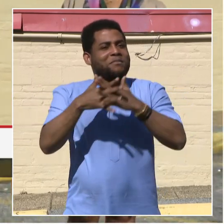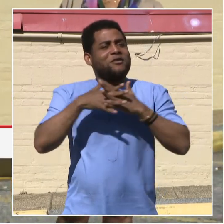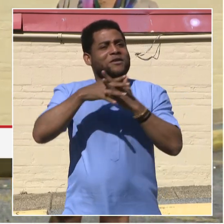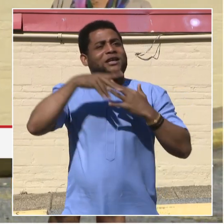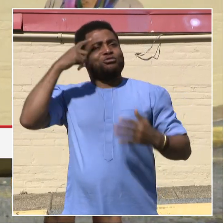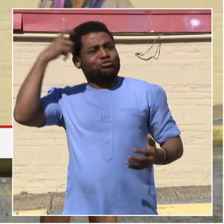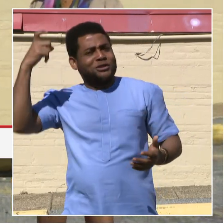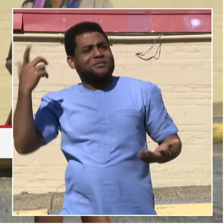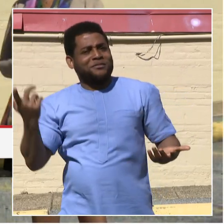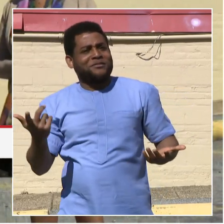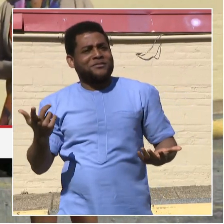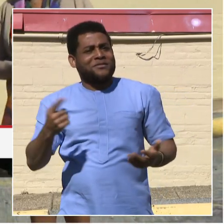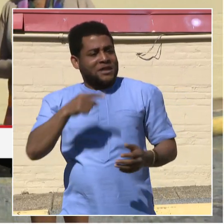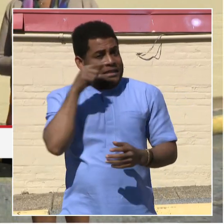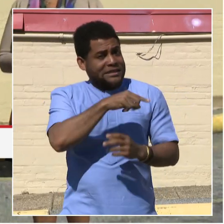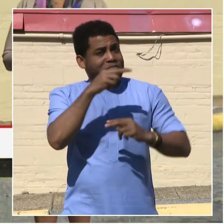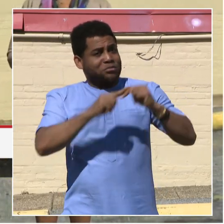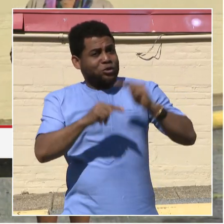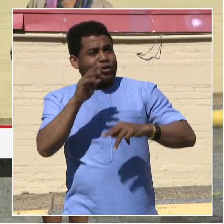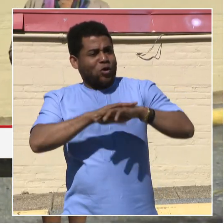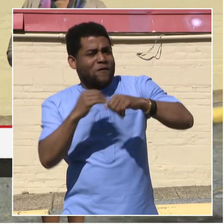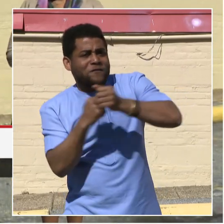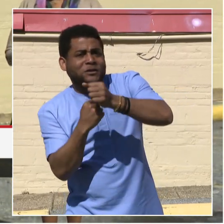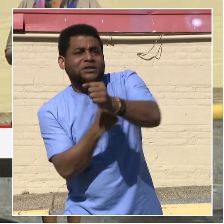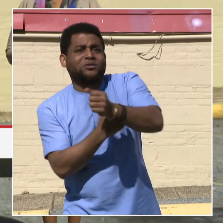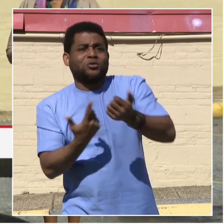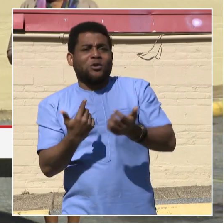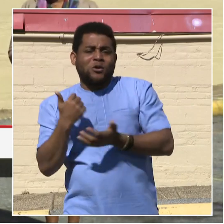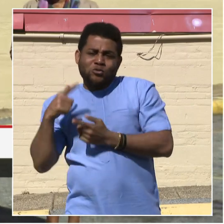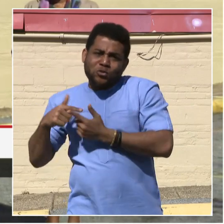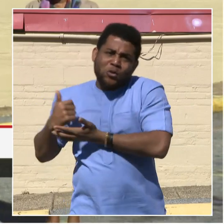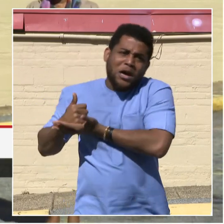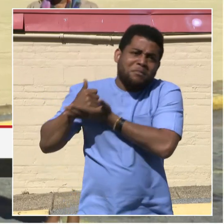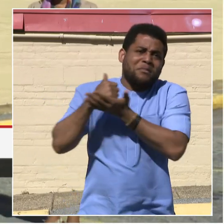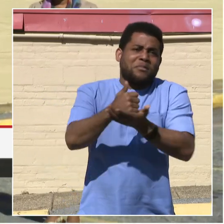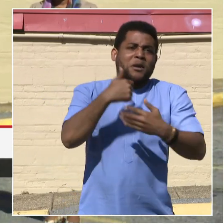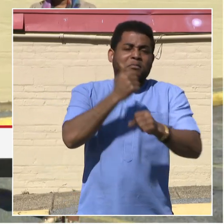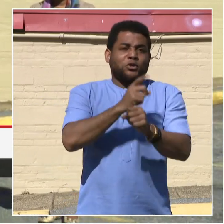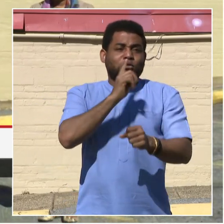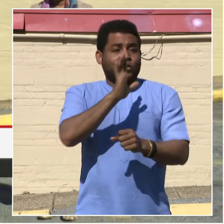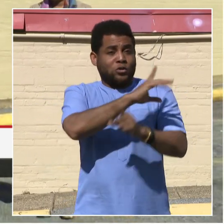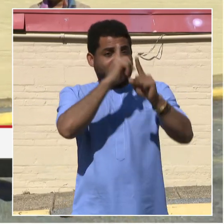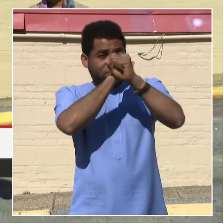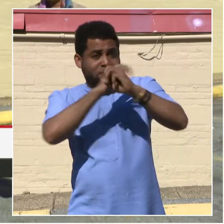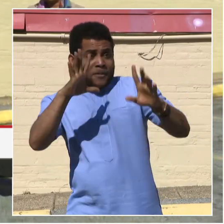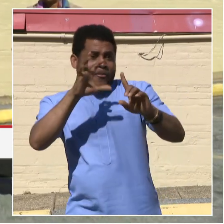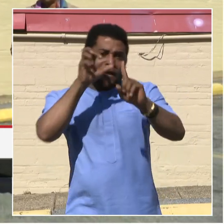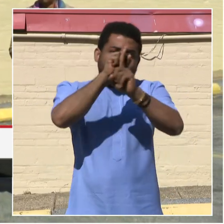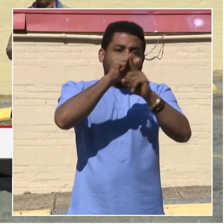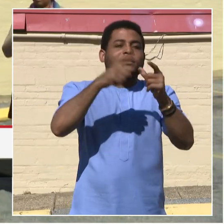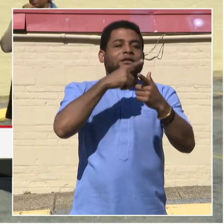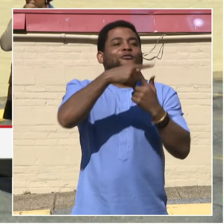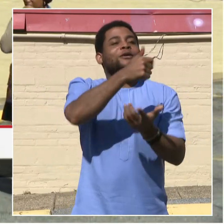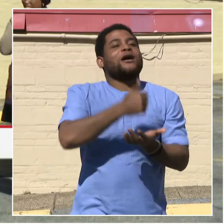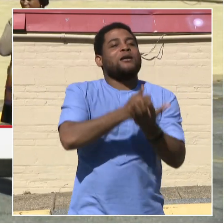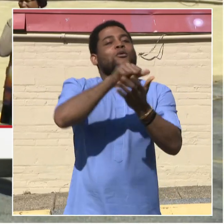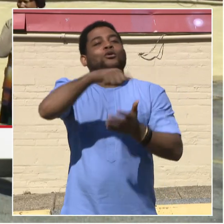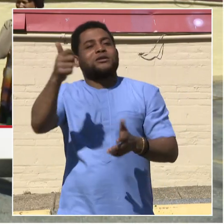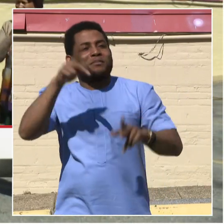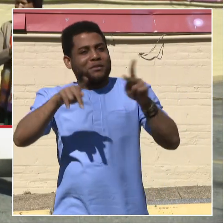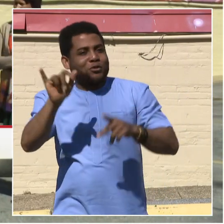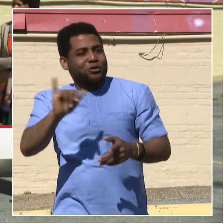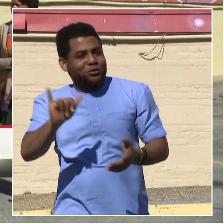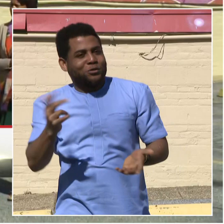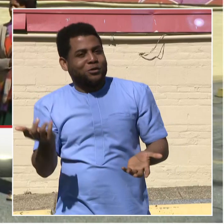is building on a foundation and helping to deliver her dream for herself, her family, and hopefully for others to come. It is truly an honor to witness this